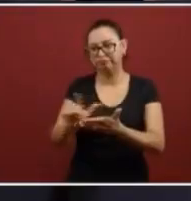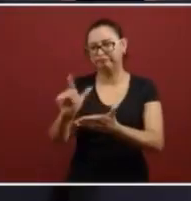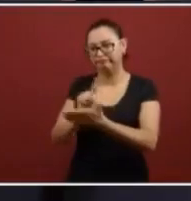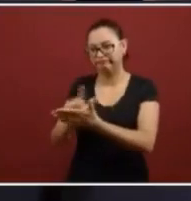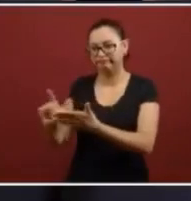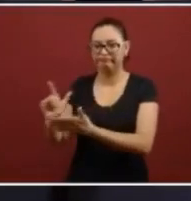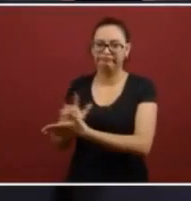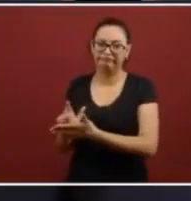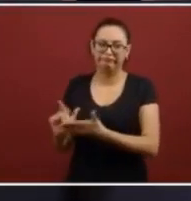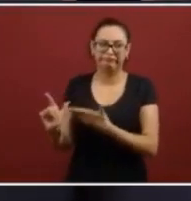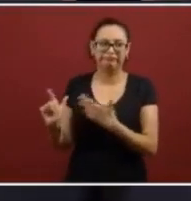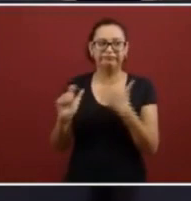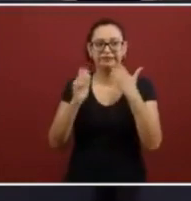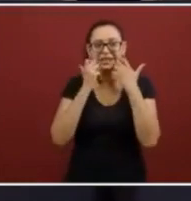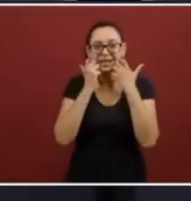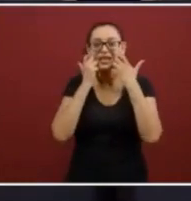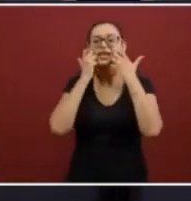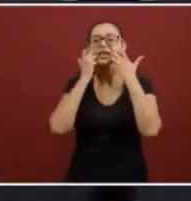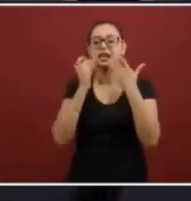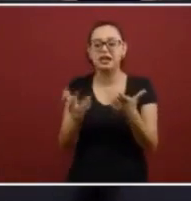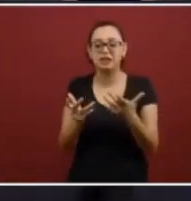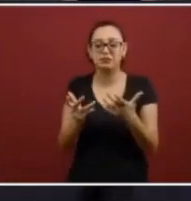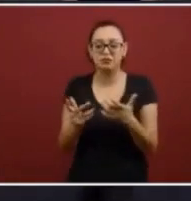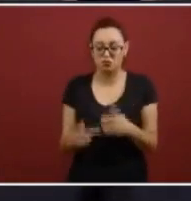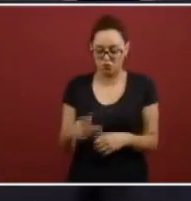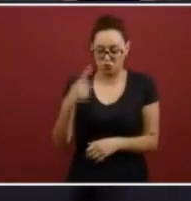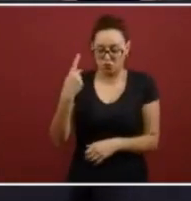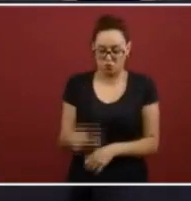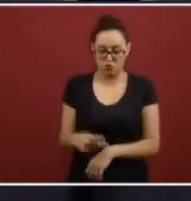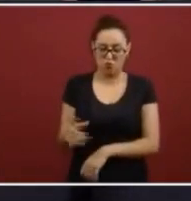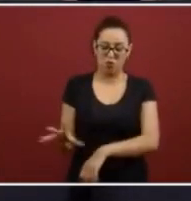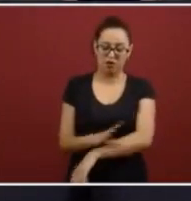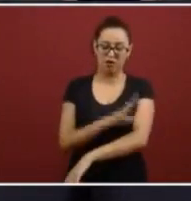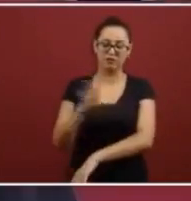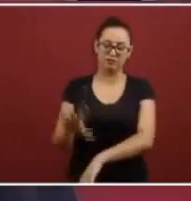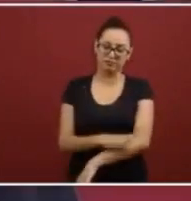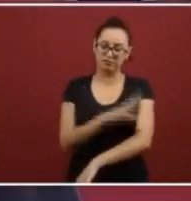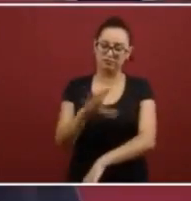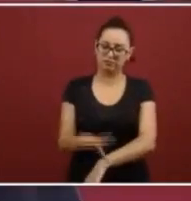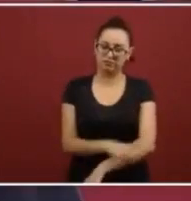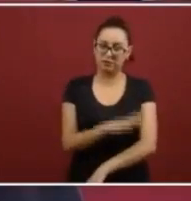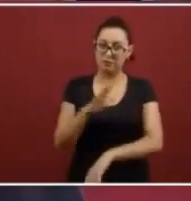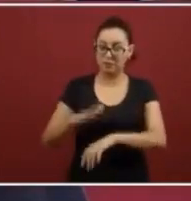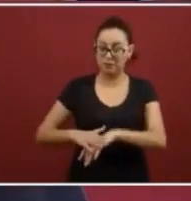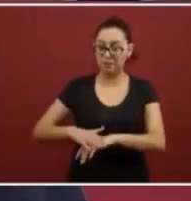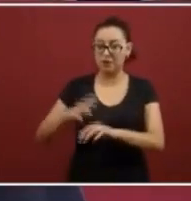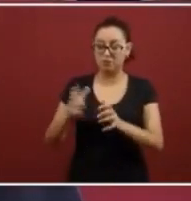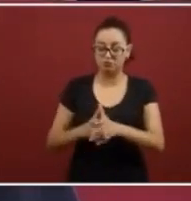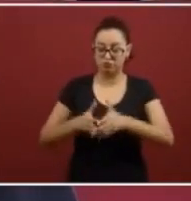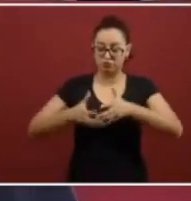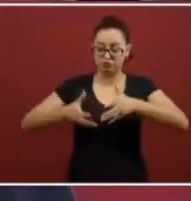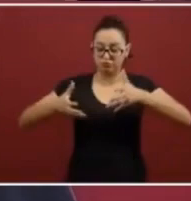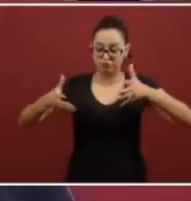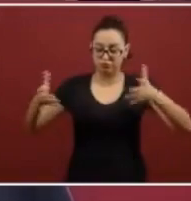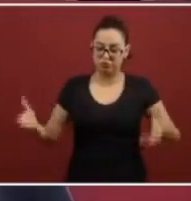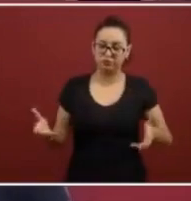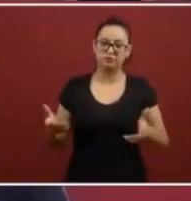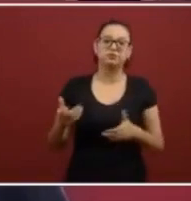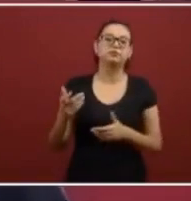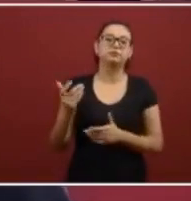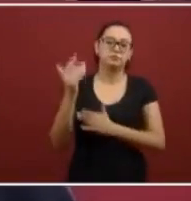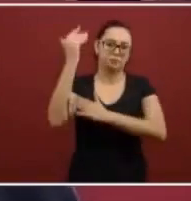queremos tubes or producir pipelines. más para Um, bajar costos, so they're trying to fix the situation where beneficiar